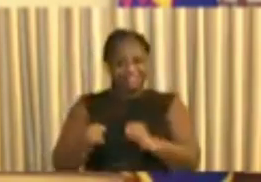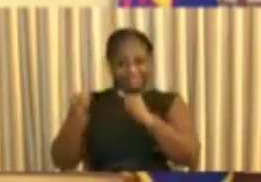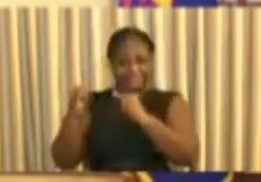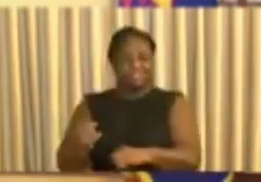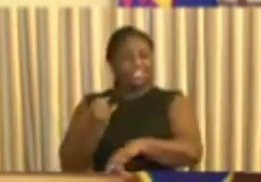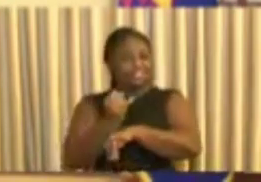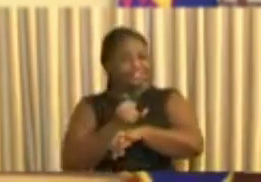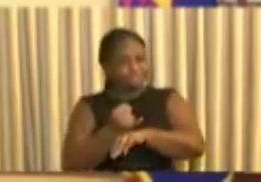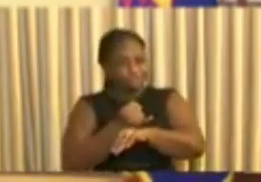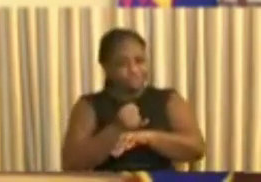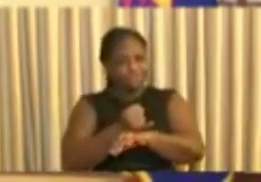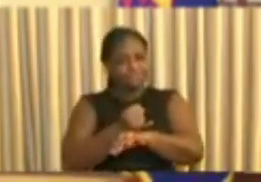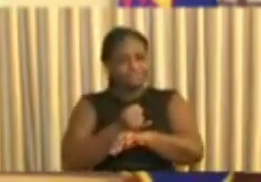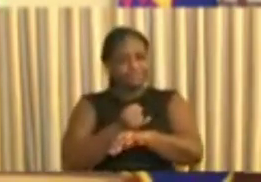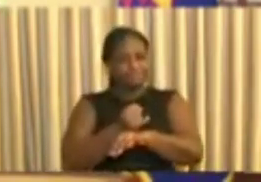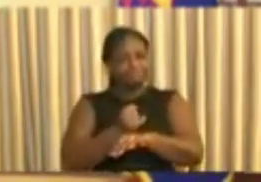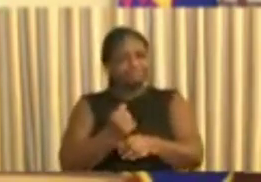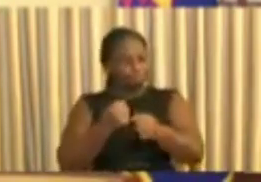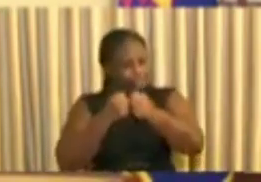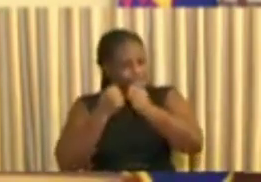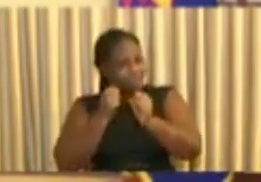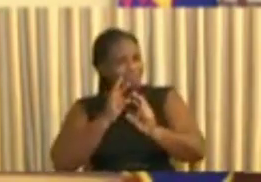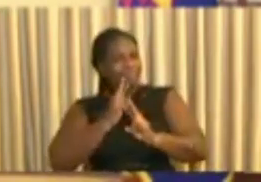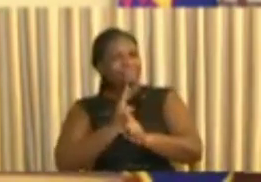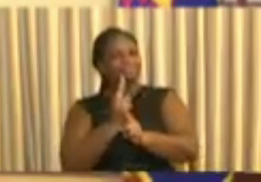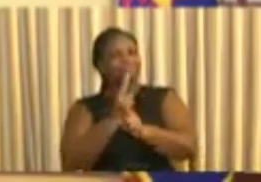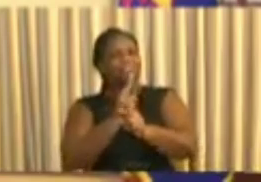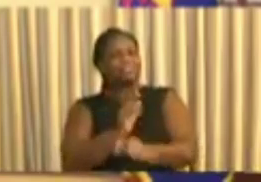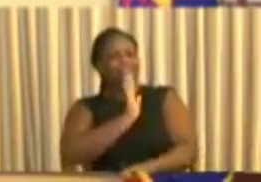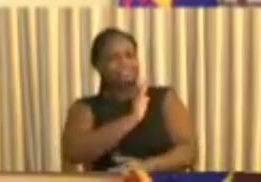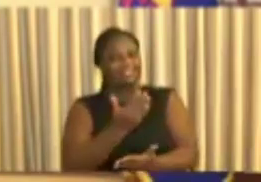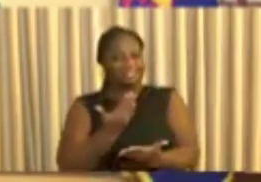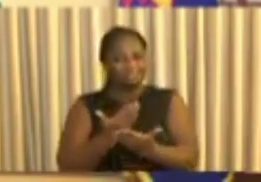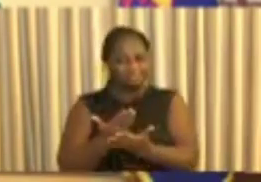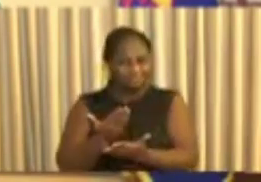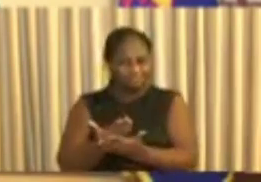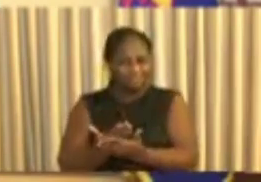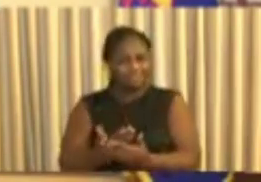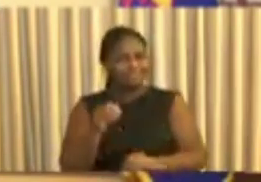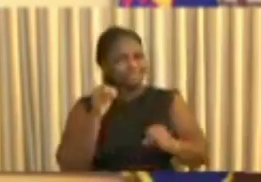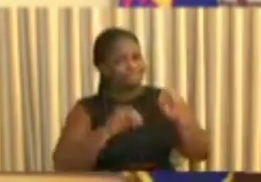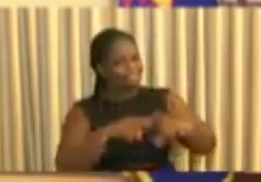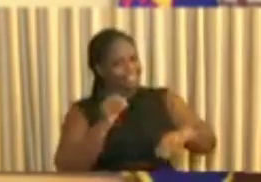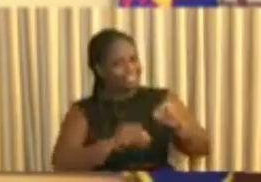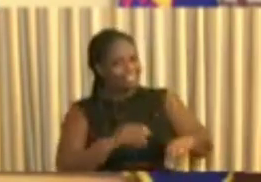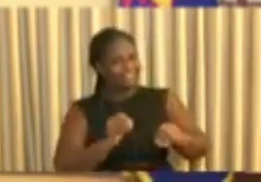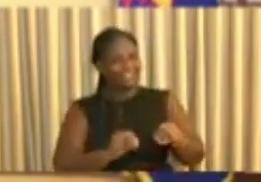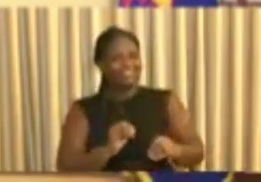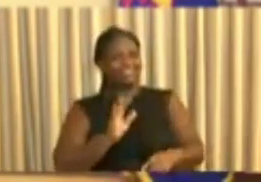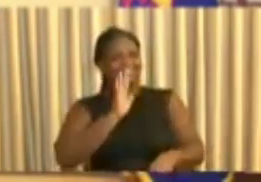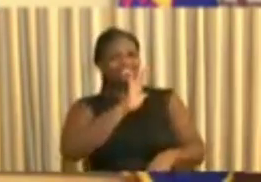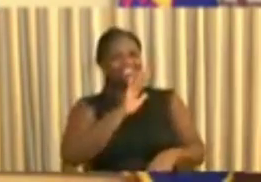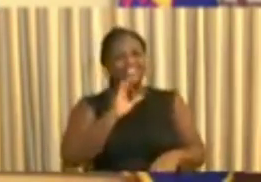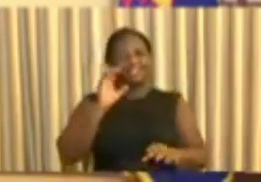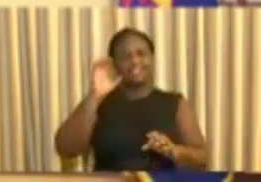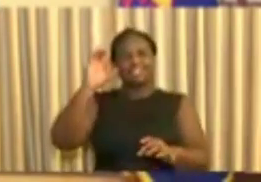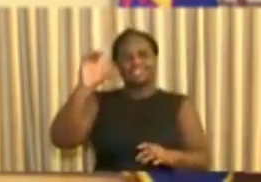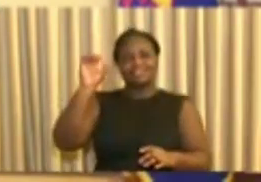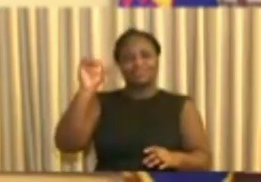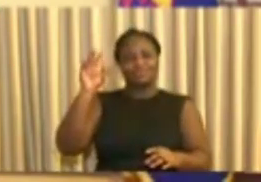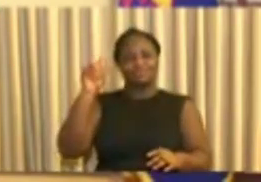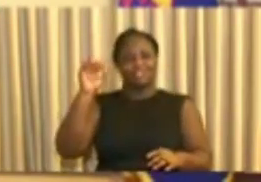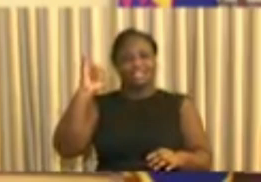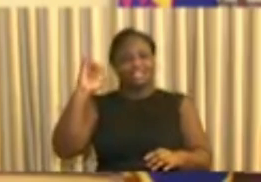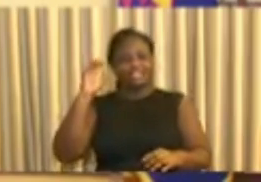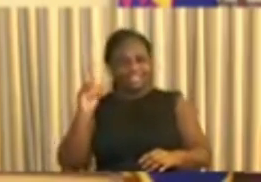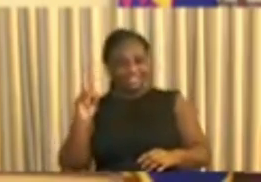and institutions who have responded to my appeal for donations to be made into the COVID-19 National